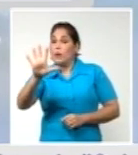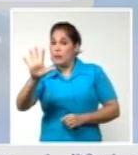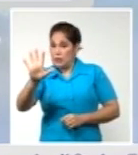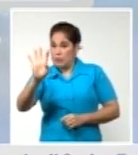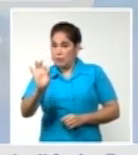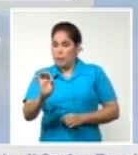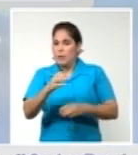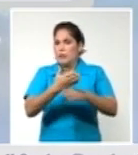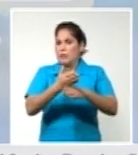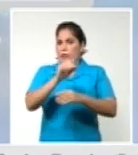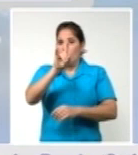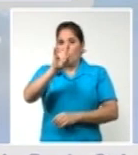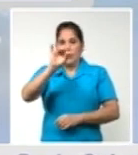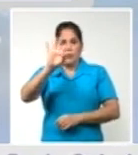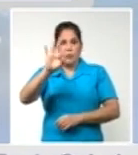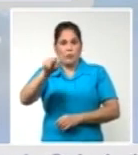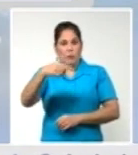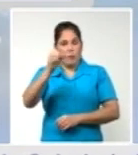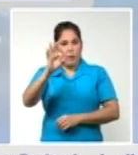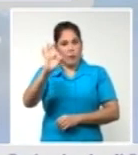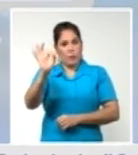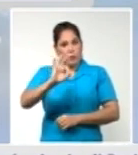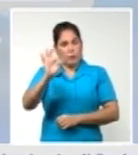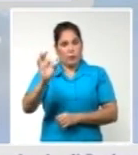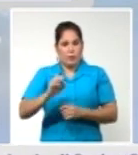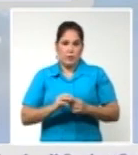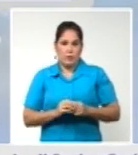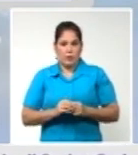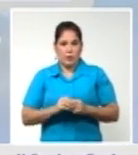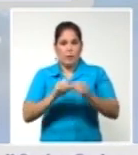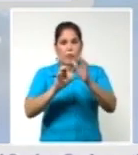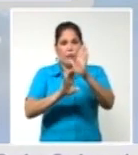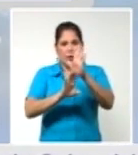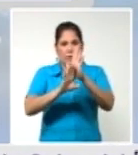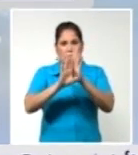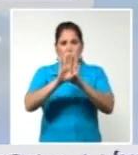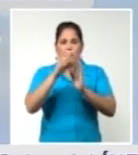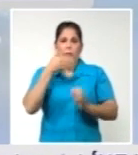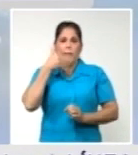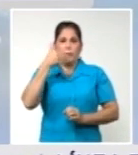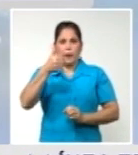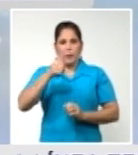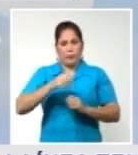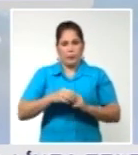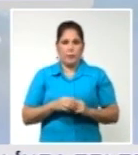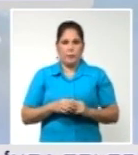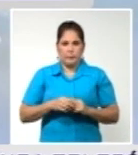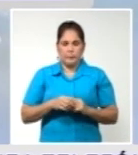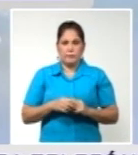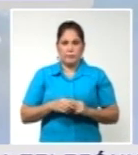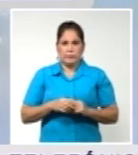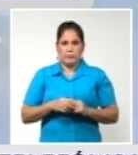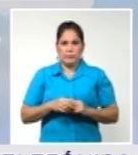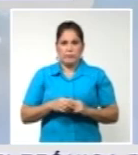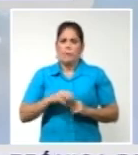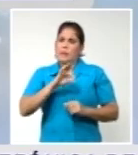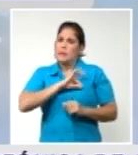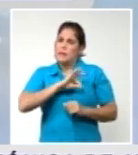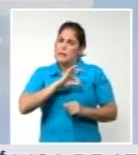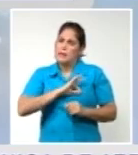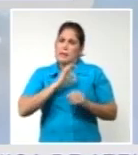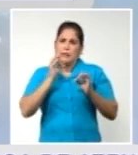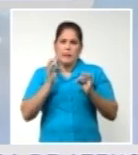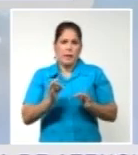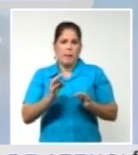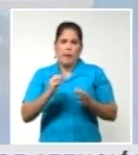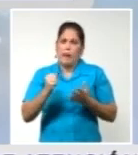these, 445, or 98.8%, are clinically stable. Yesterday, no one